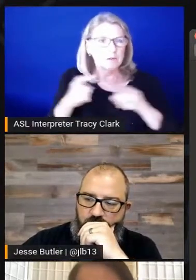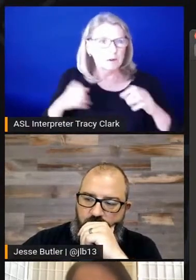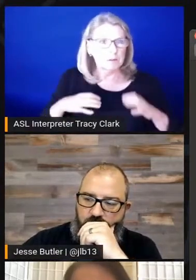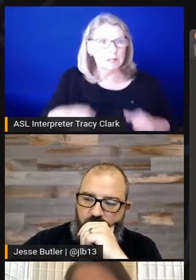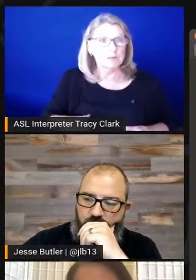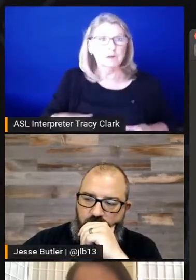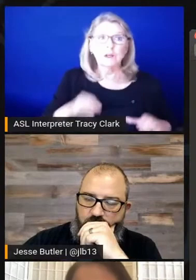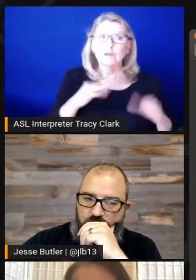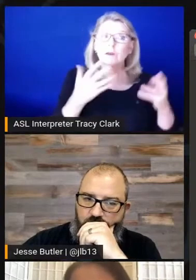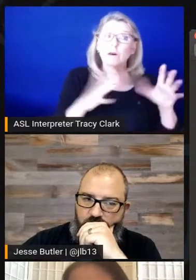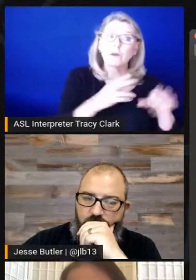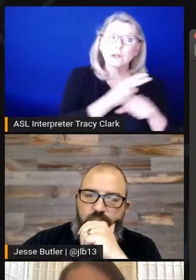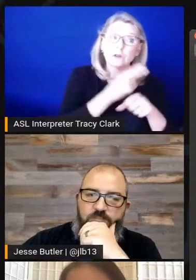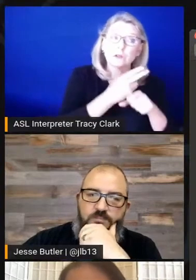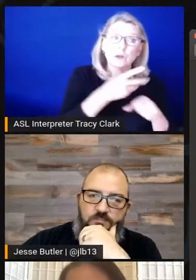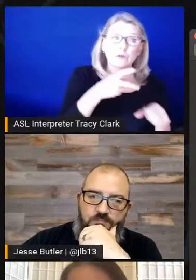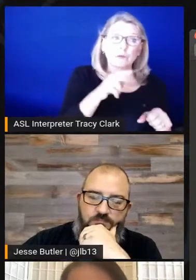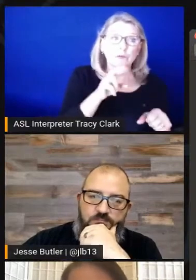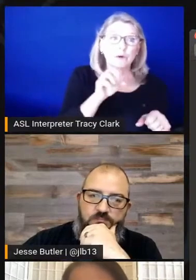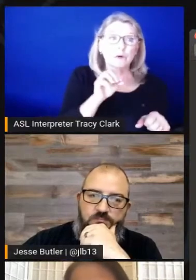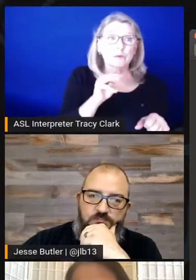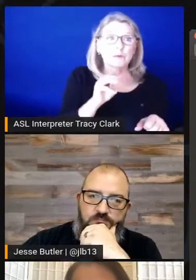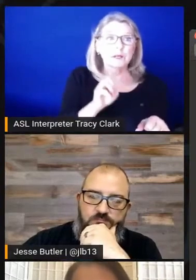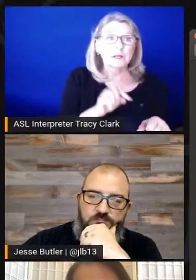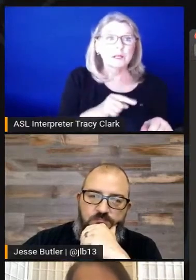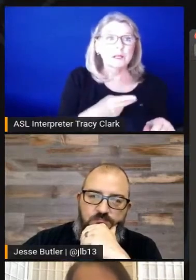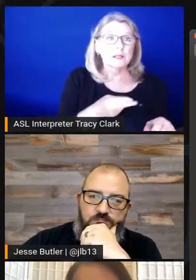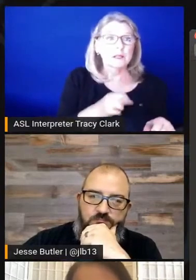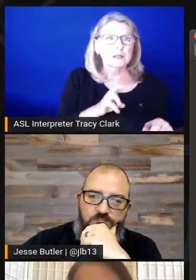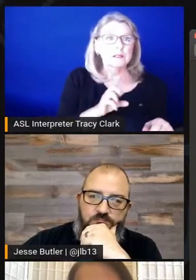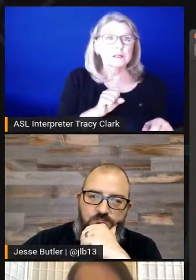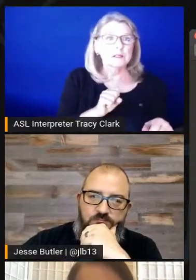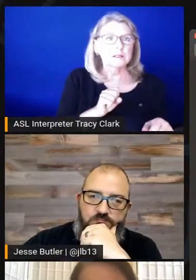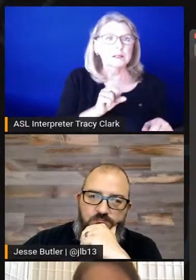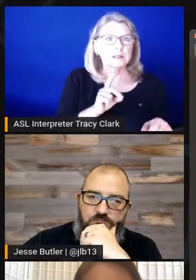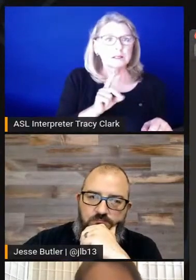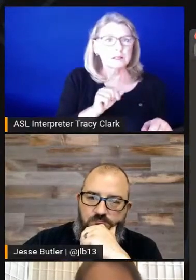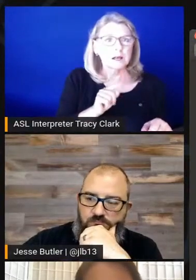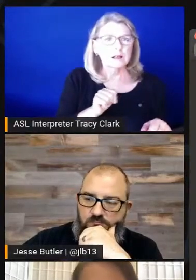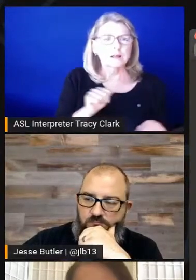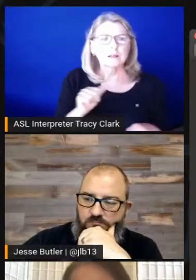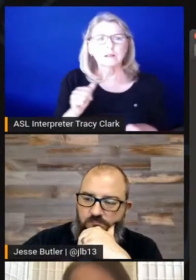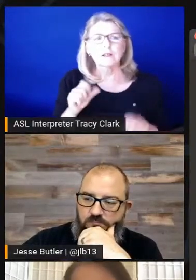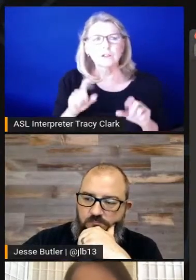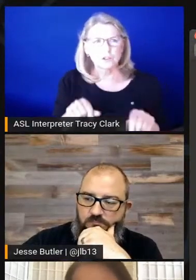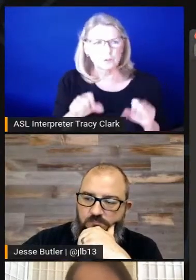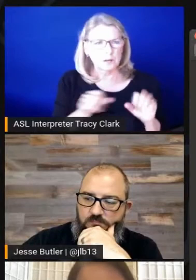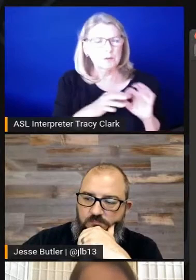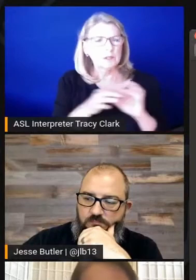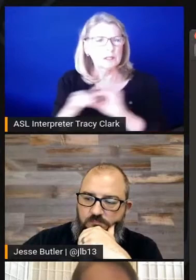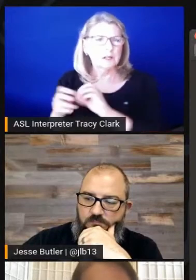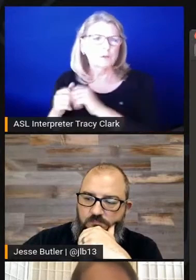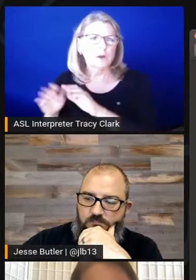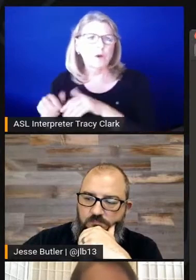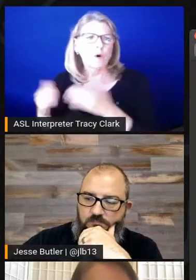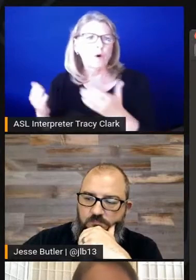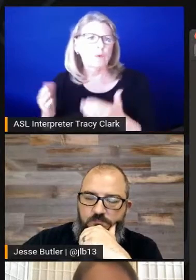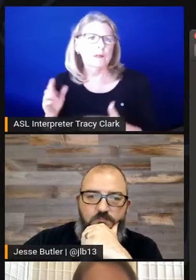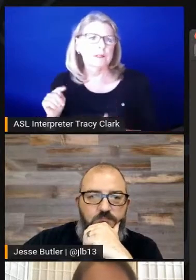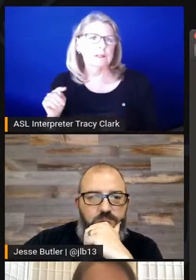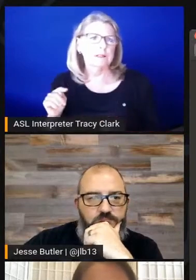Prometheus data, then they should be able to easily collect that with OpenTelemetry and be able to reuse